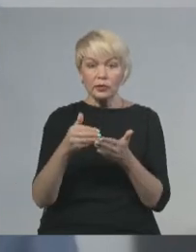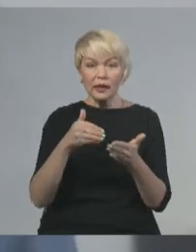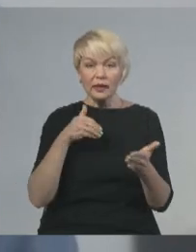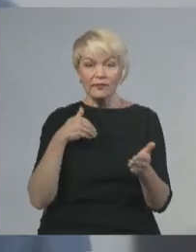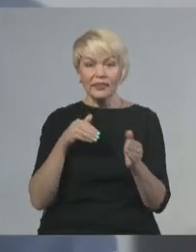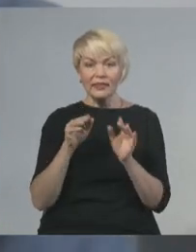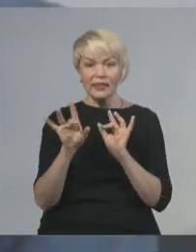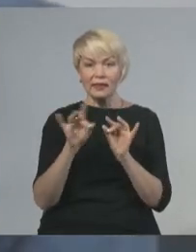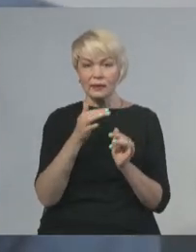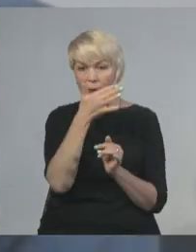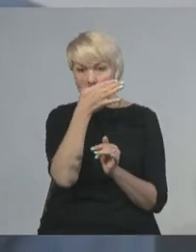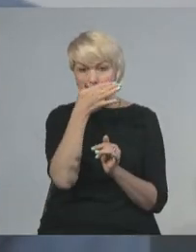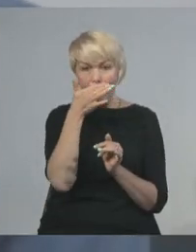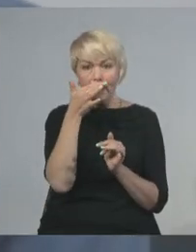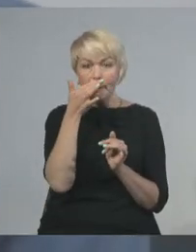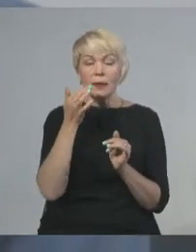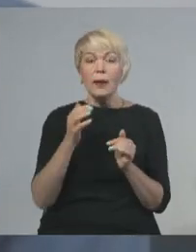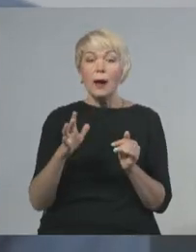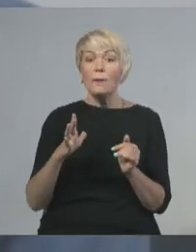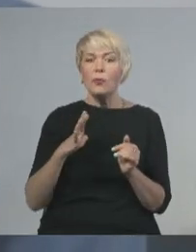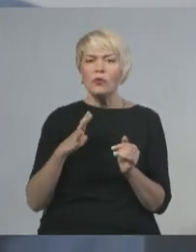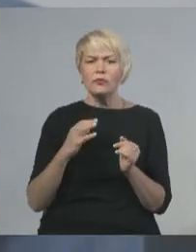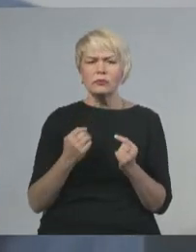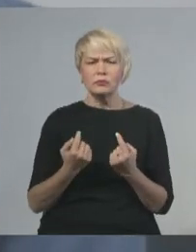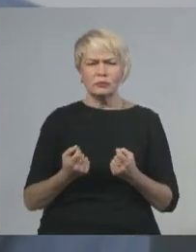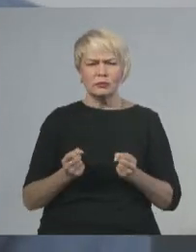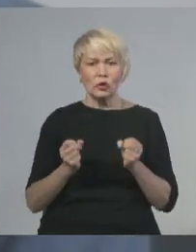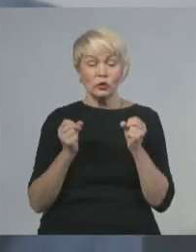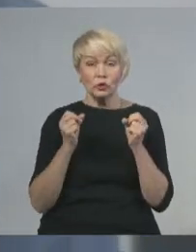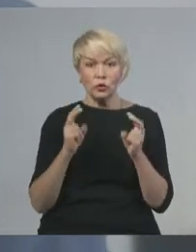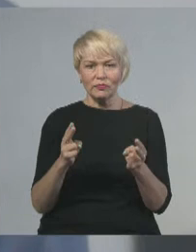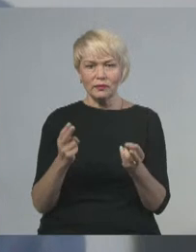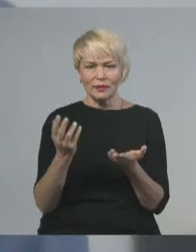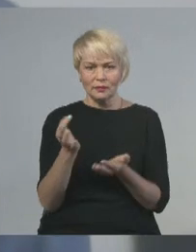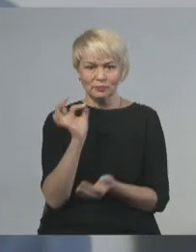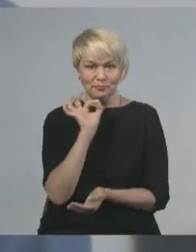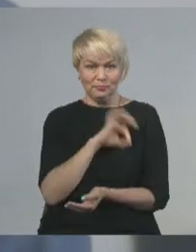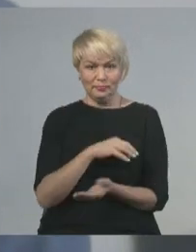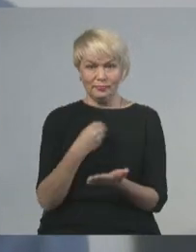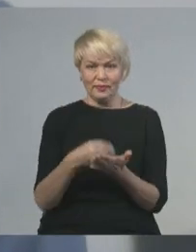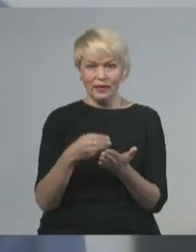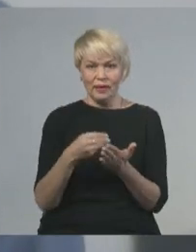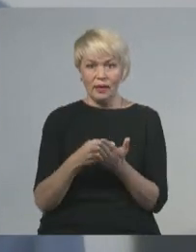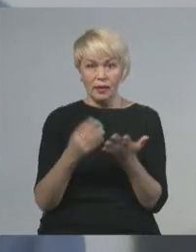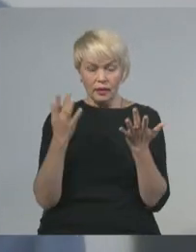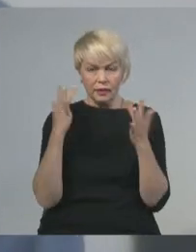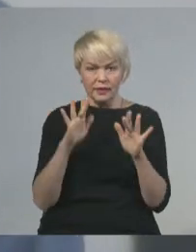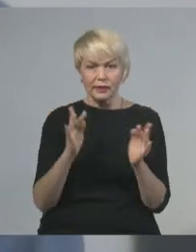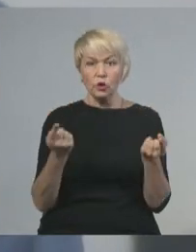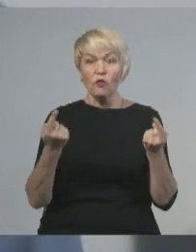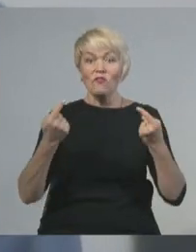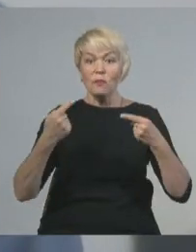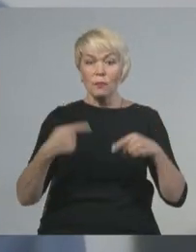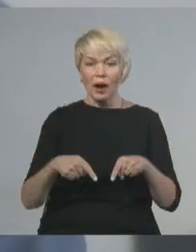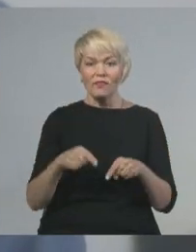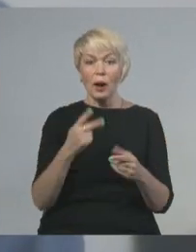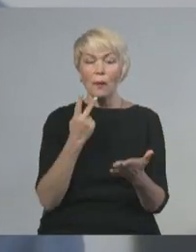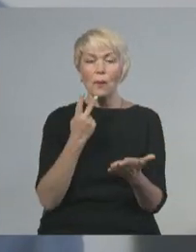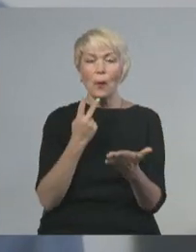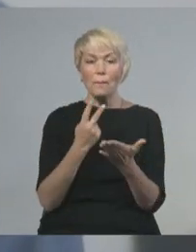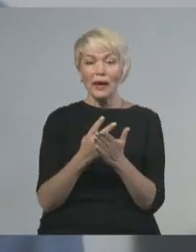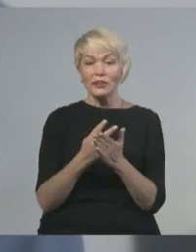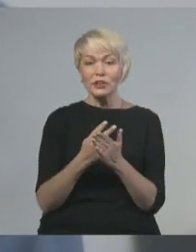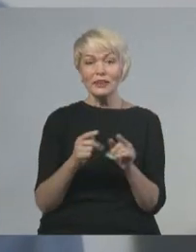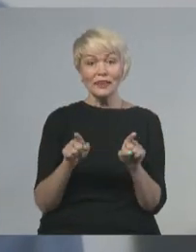rapidly but i think we have the advantage of